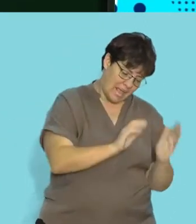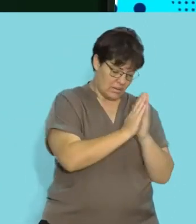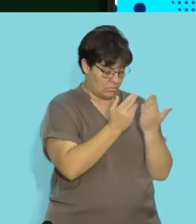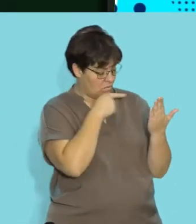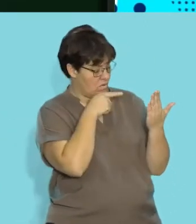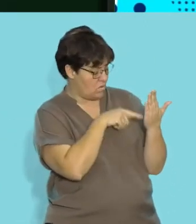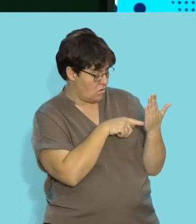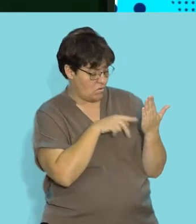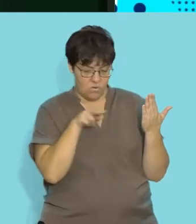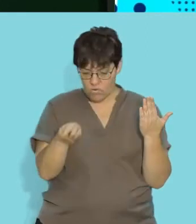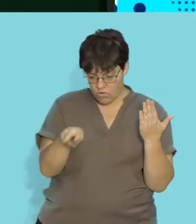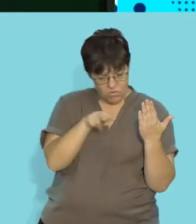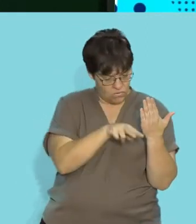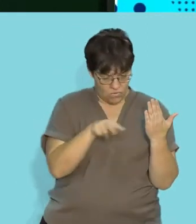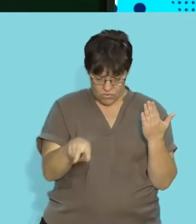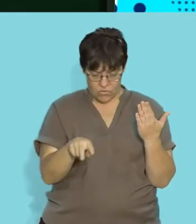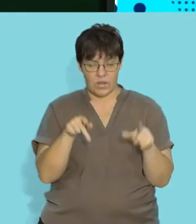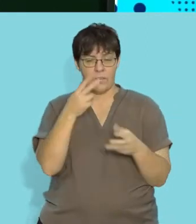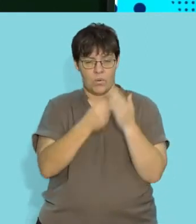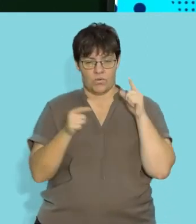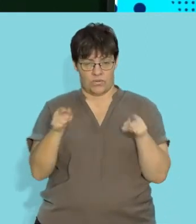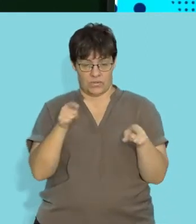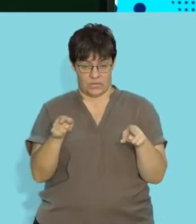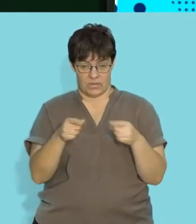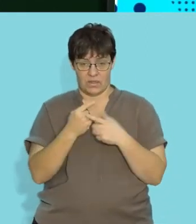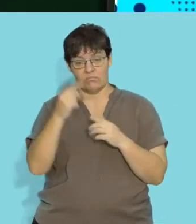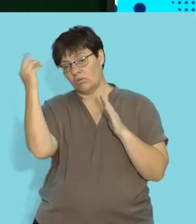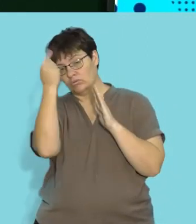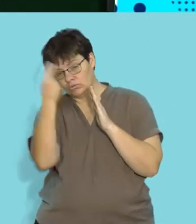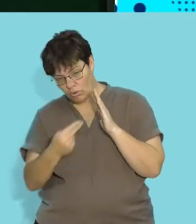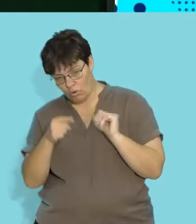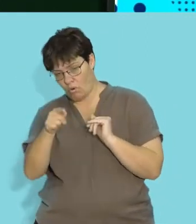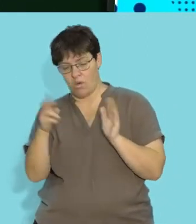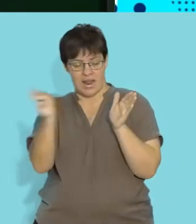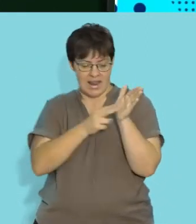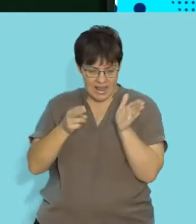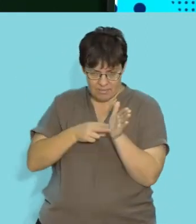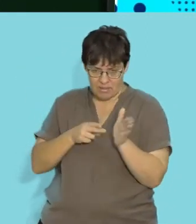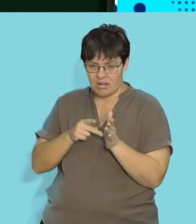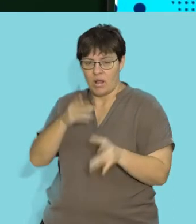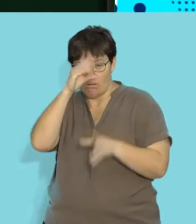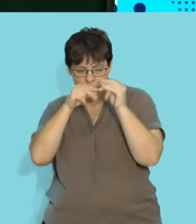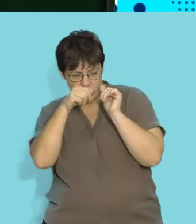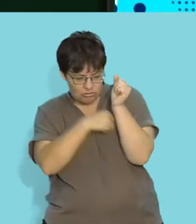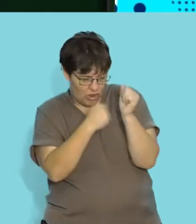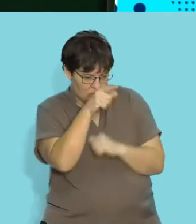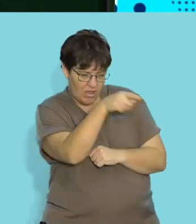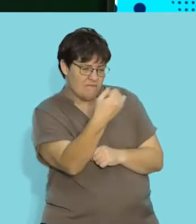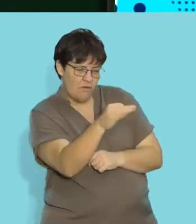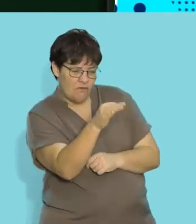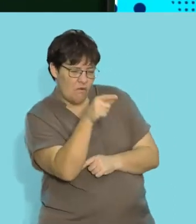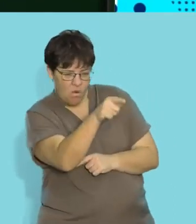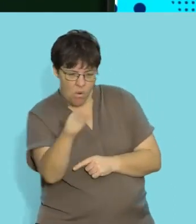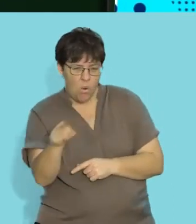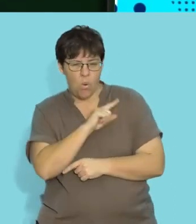to your drawing boards, look at the male and female reproductive systems, draw these diagrams out, label them, learn their